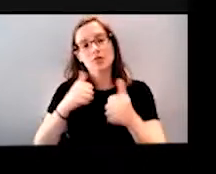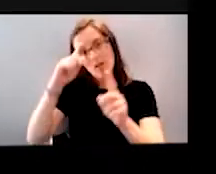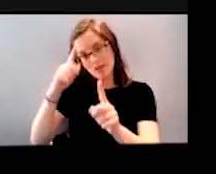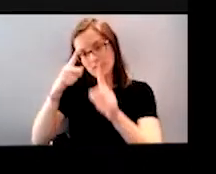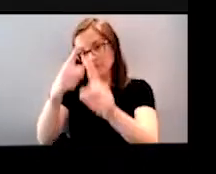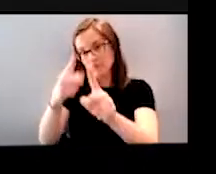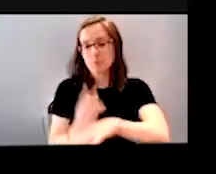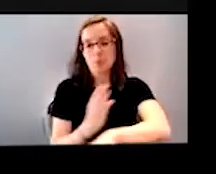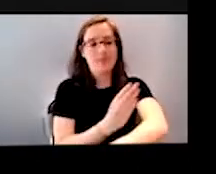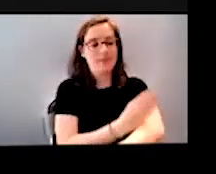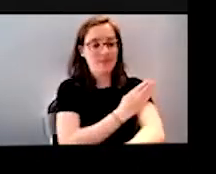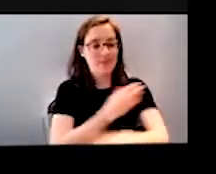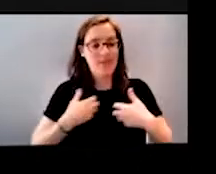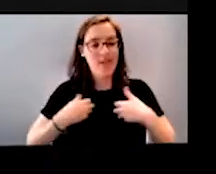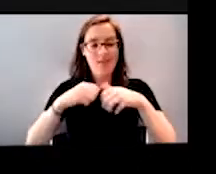better.